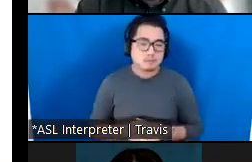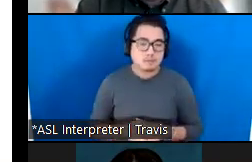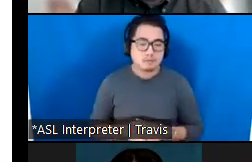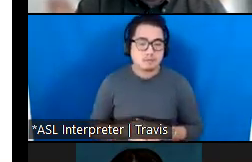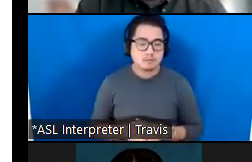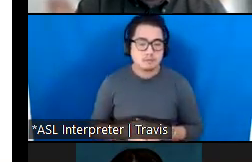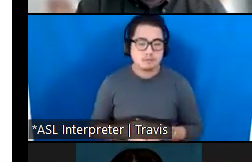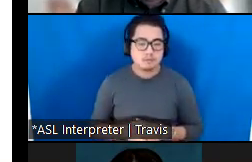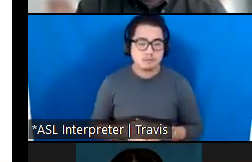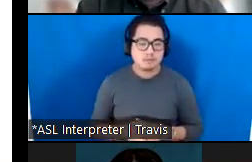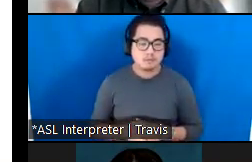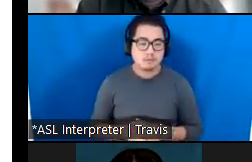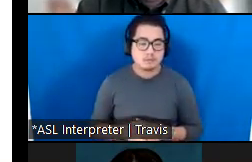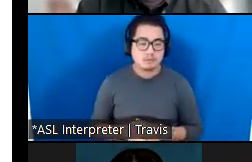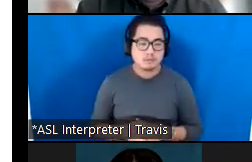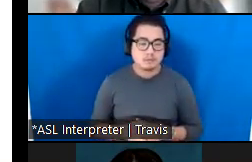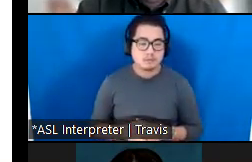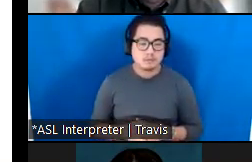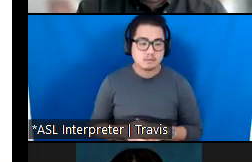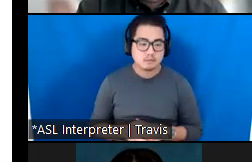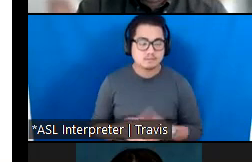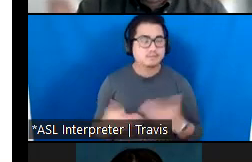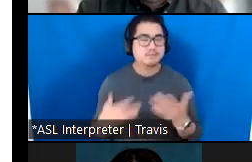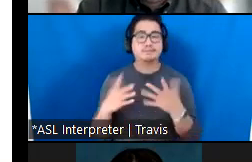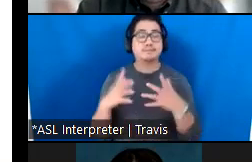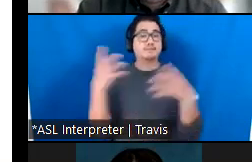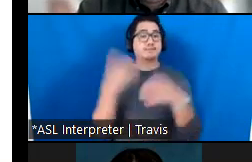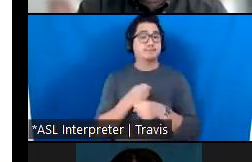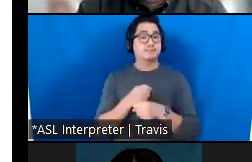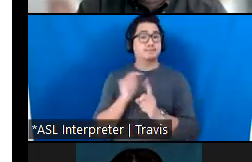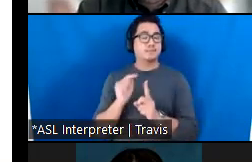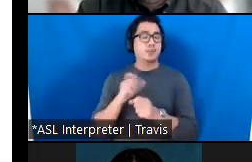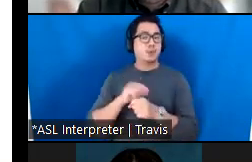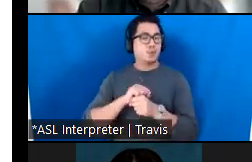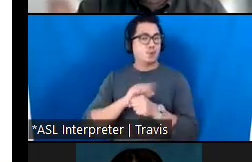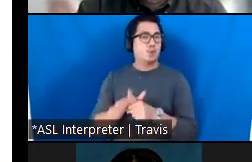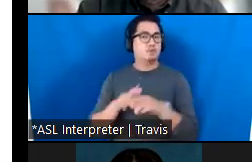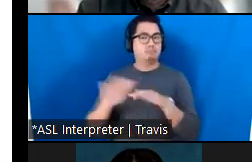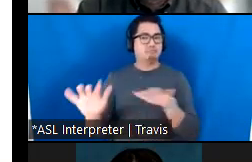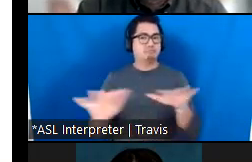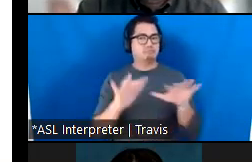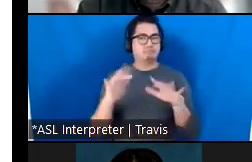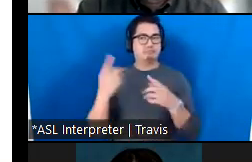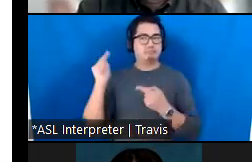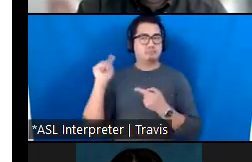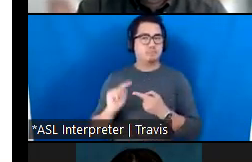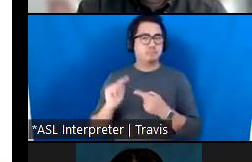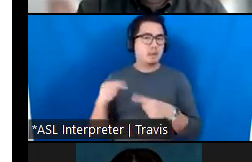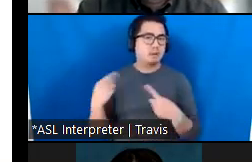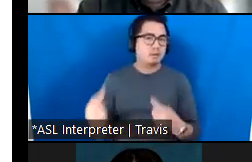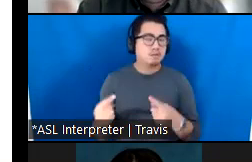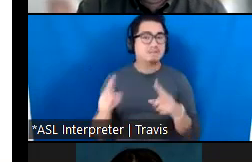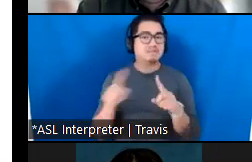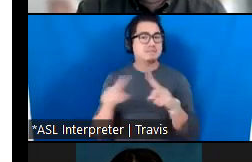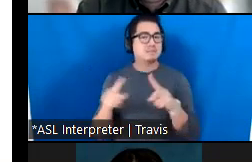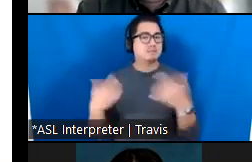So kind of in summary for this one, it is COVID activity is decreasing. You can see there, although we continue to see